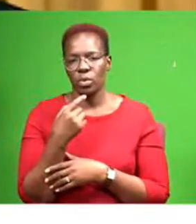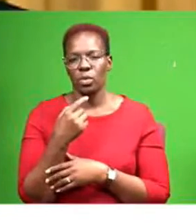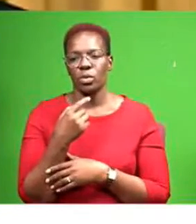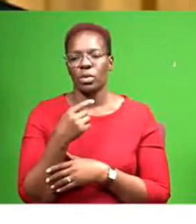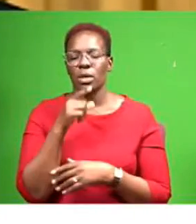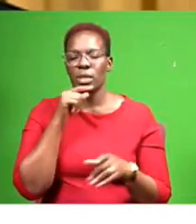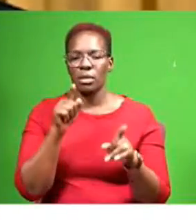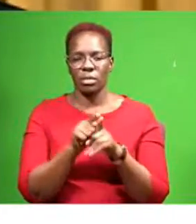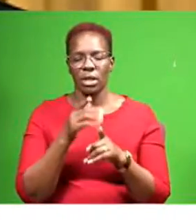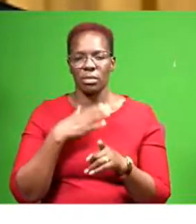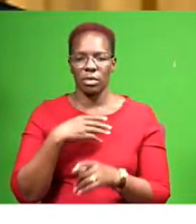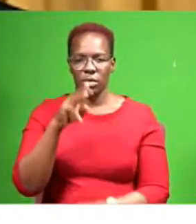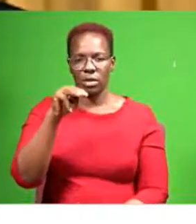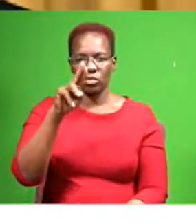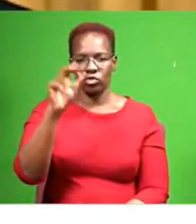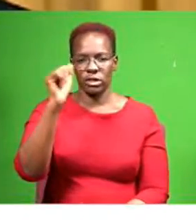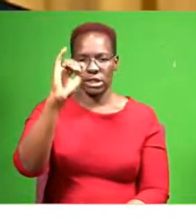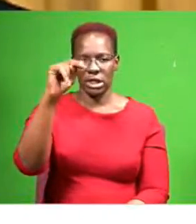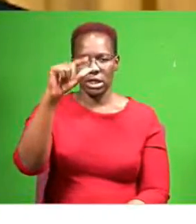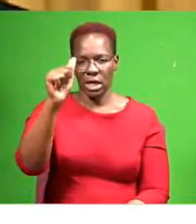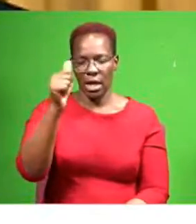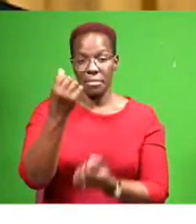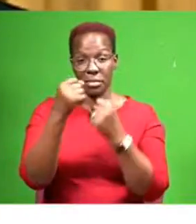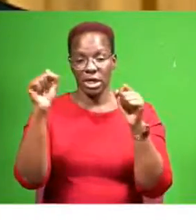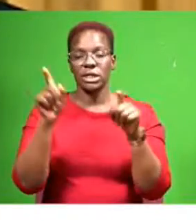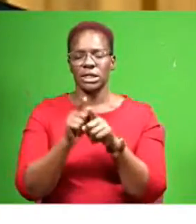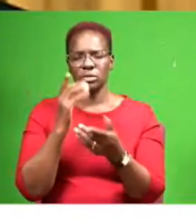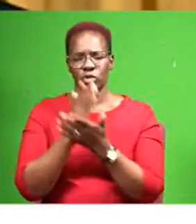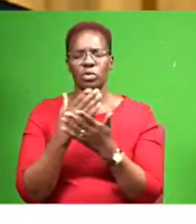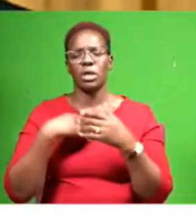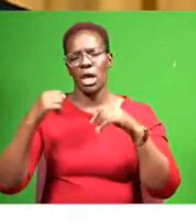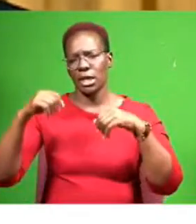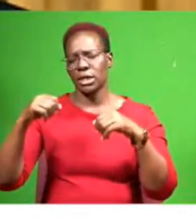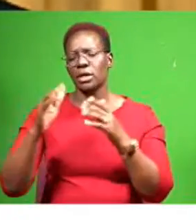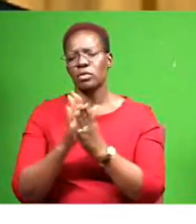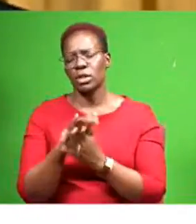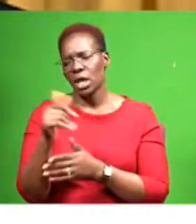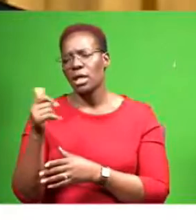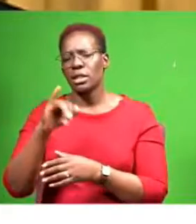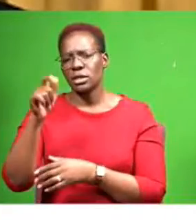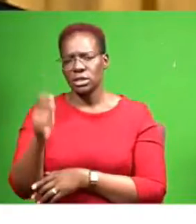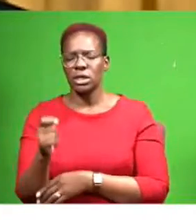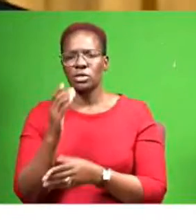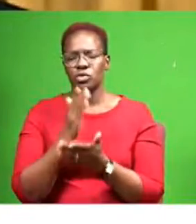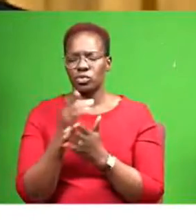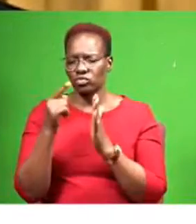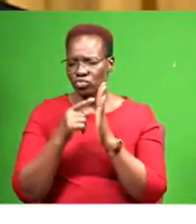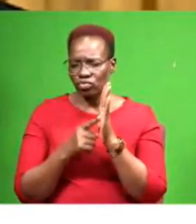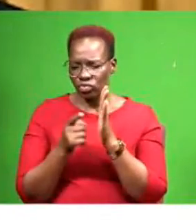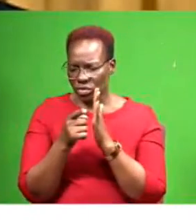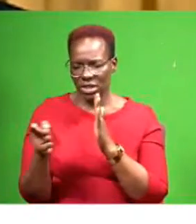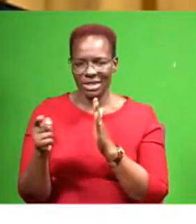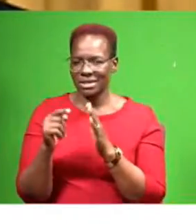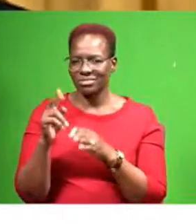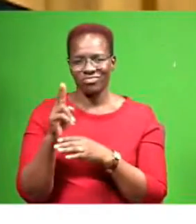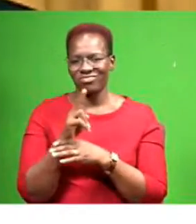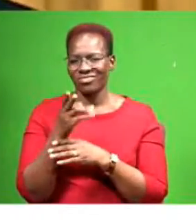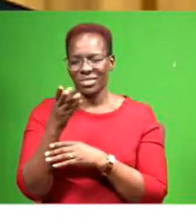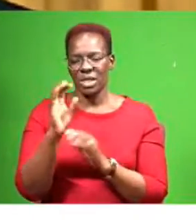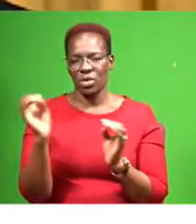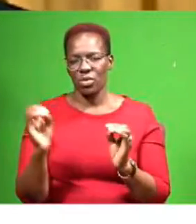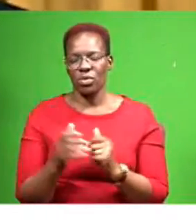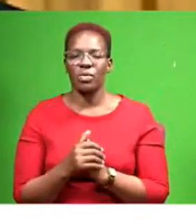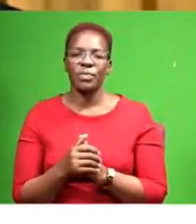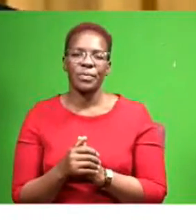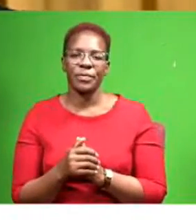my brother Musinga, President, and I'm in agreement with the learned judges that the doctrine of sub judice did not apply.